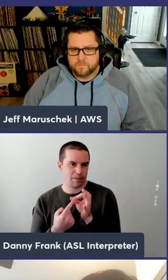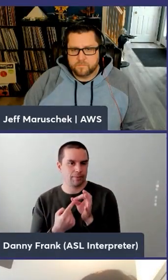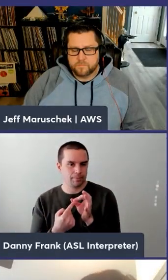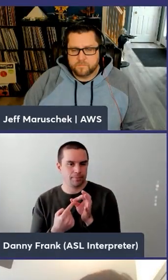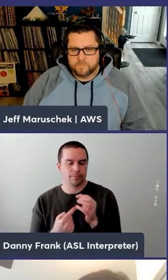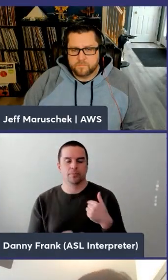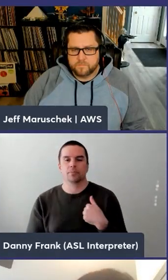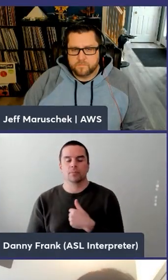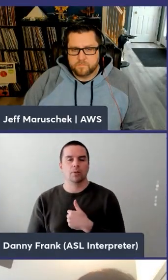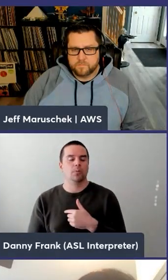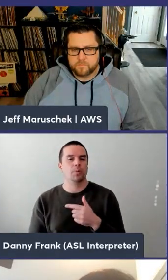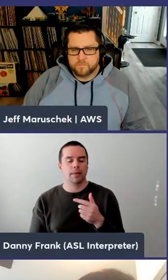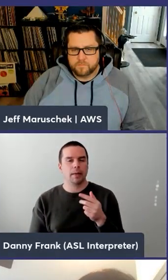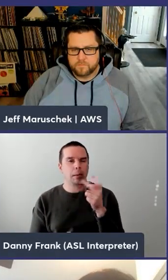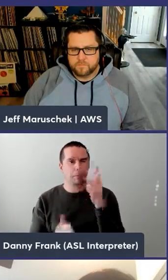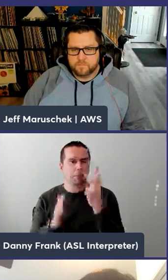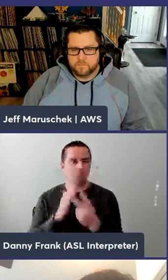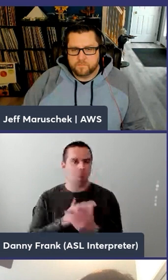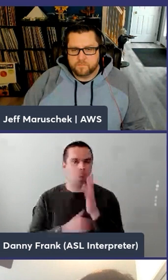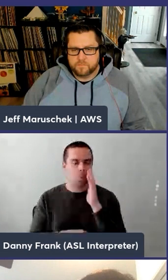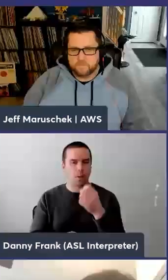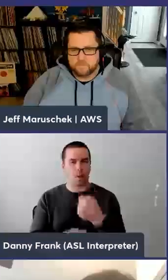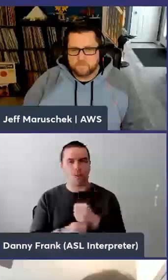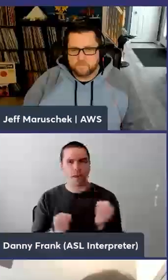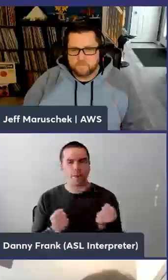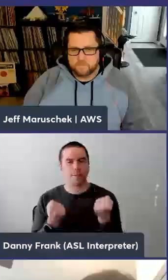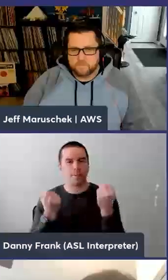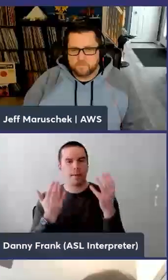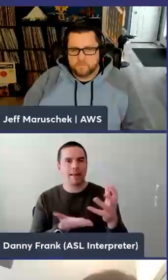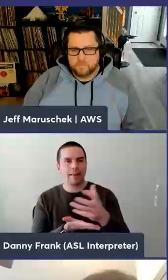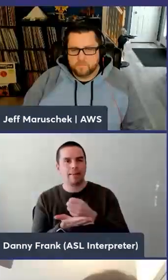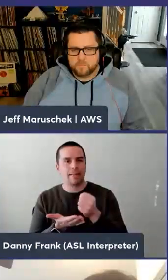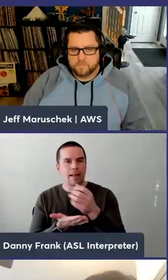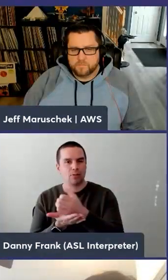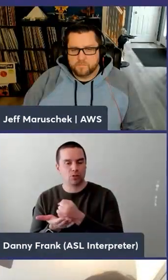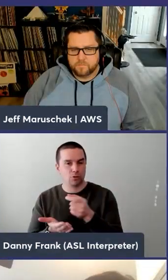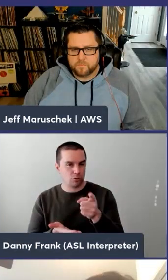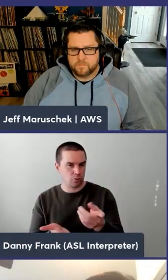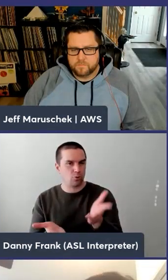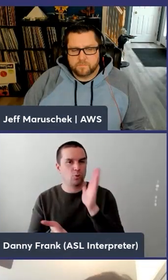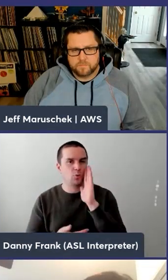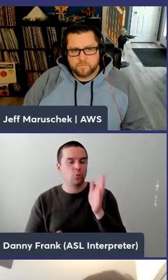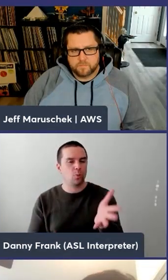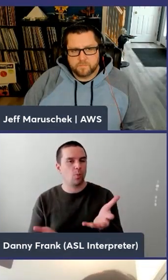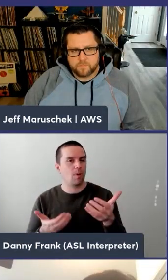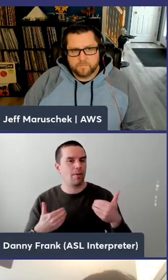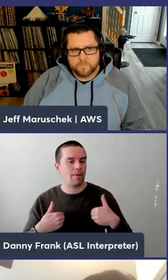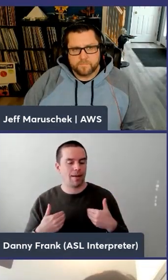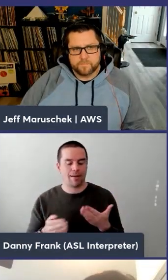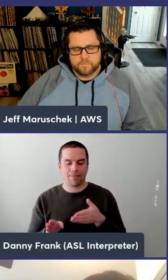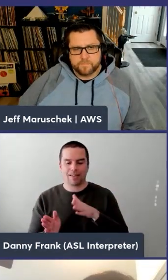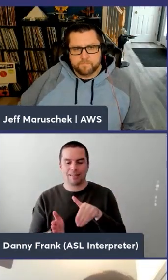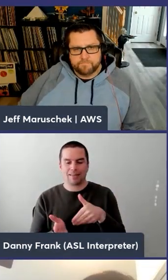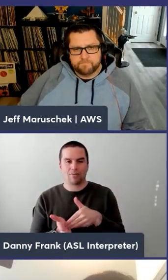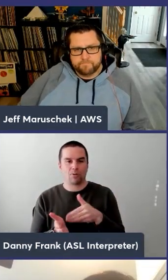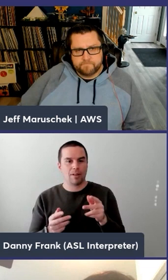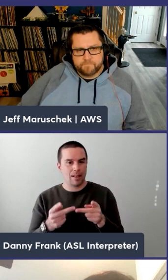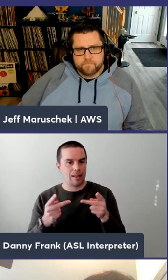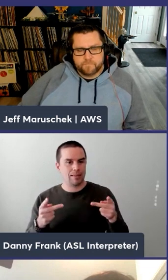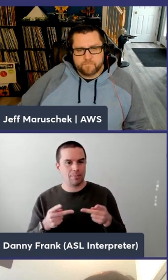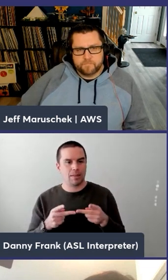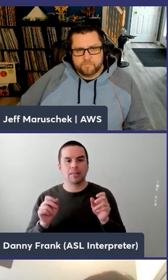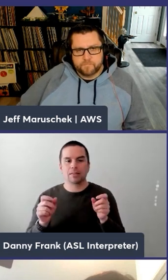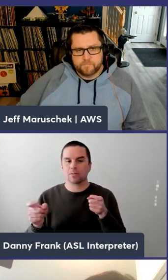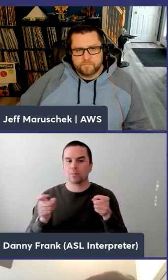that you'll create a lot of collections. And you want a centralized place where you can actually manage all the